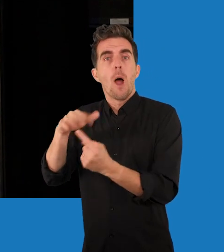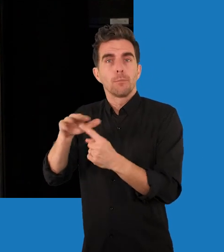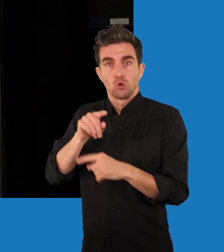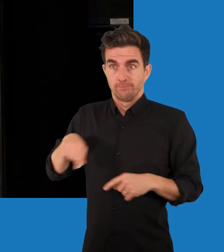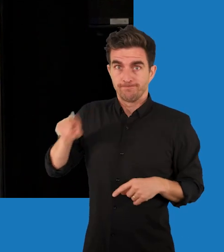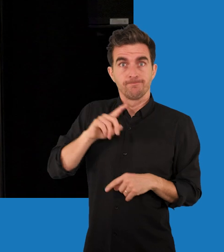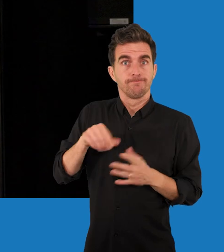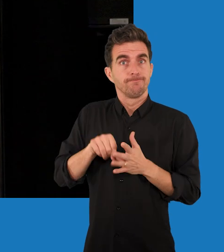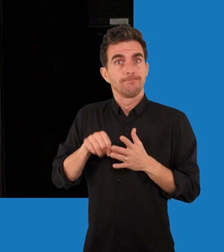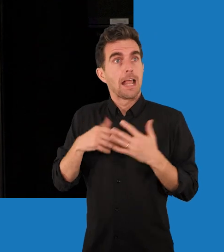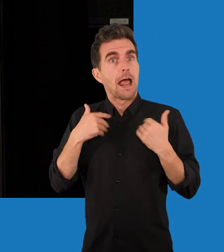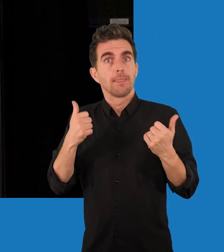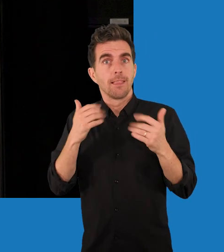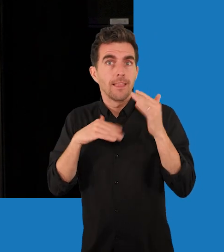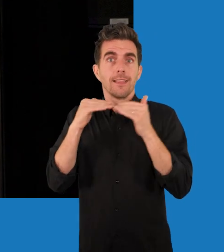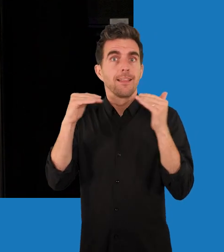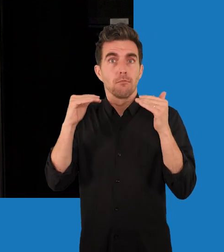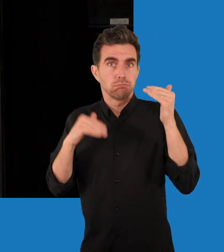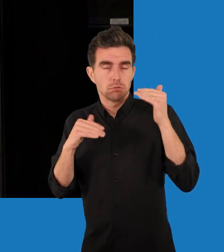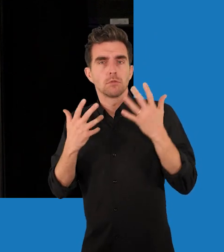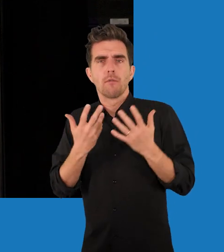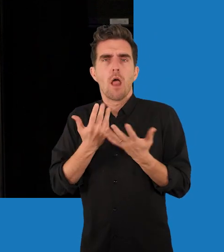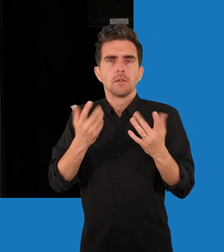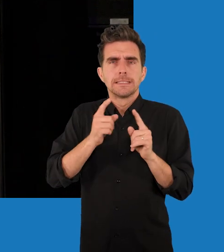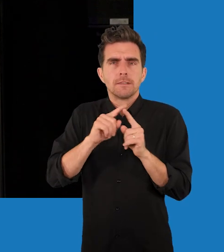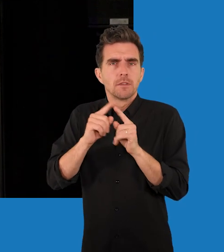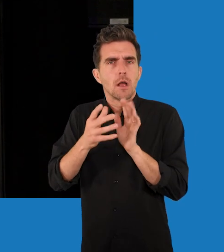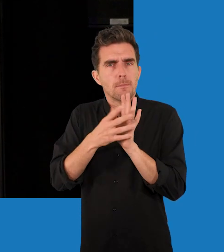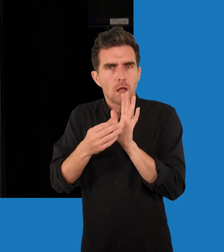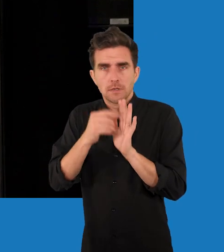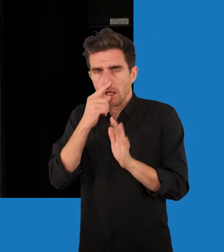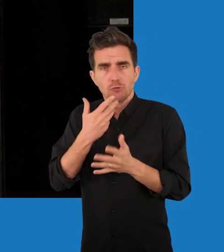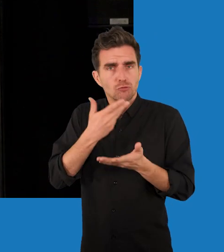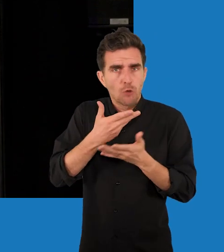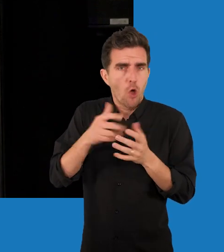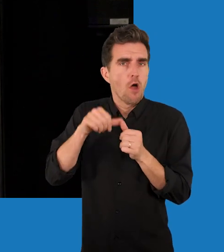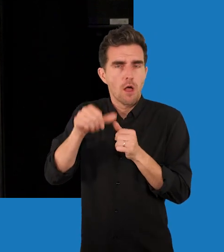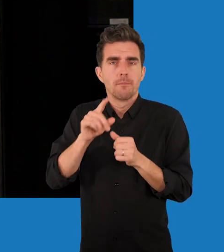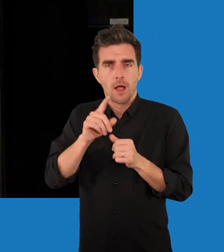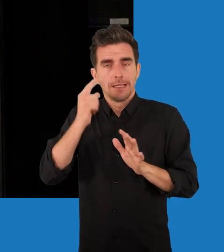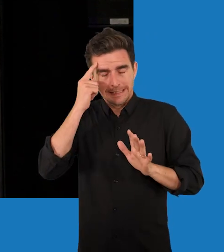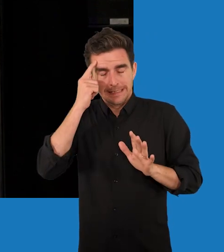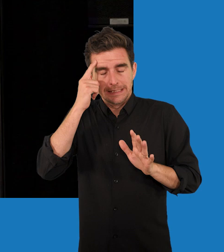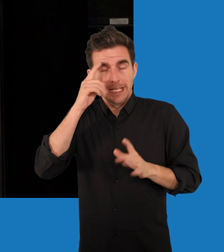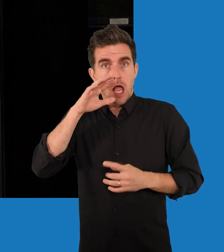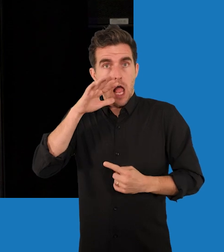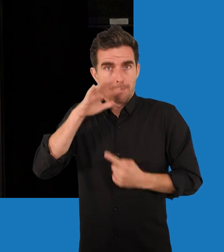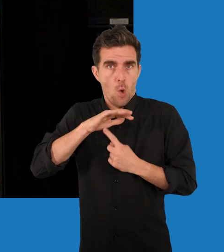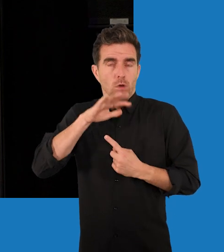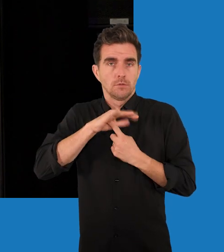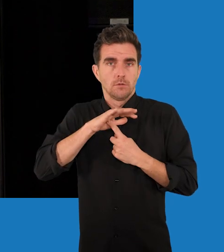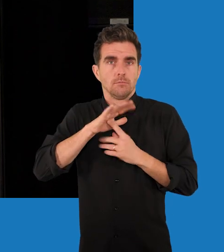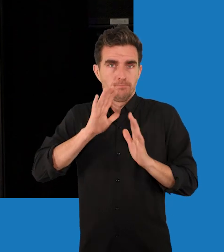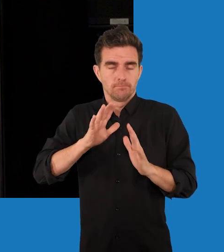communities who experience health inequality. So I think there's lots of different models which we could talk about afterwards, which I can reassure